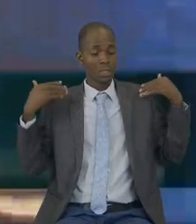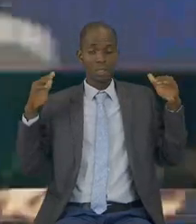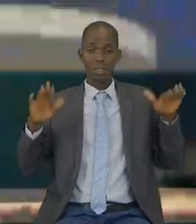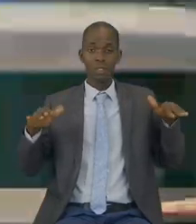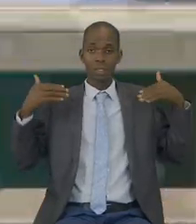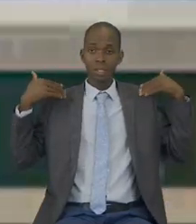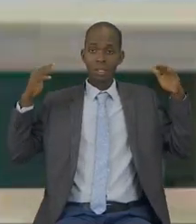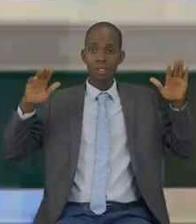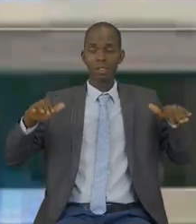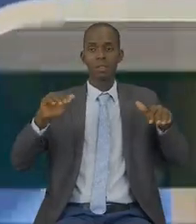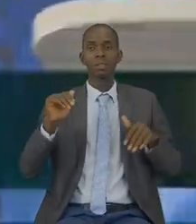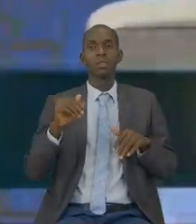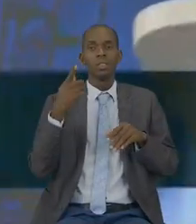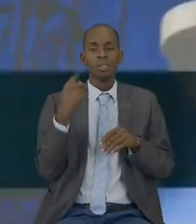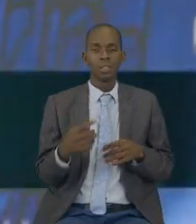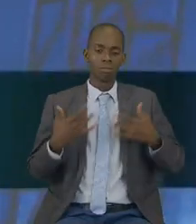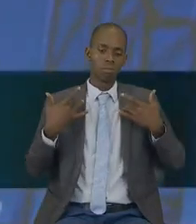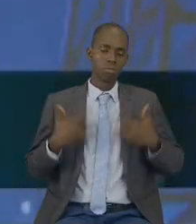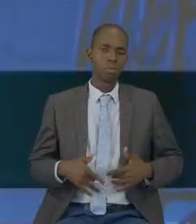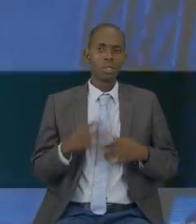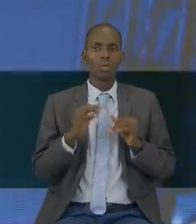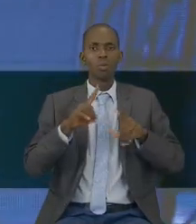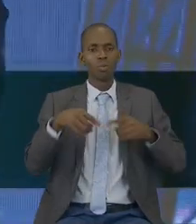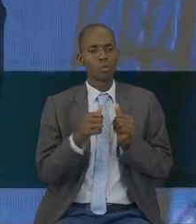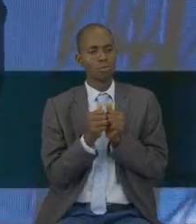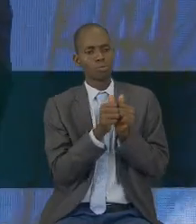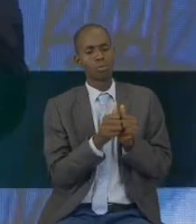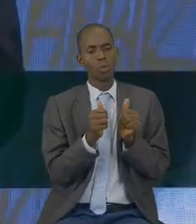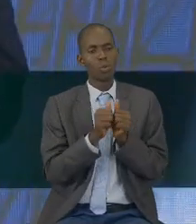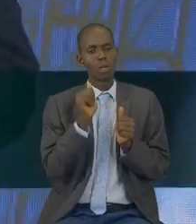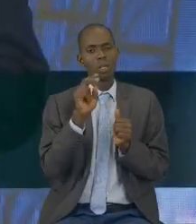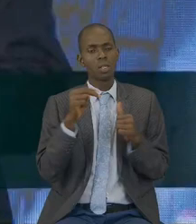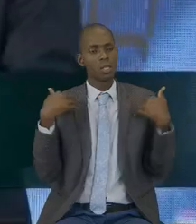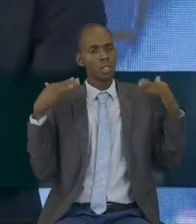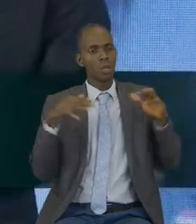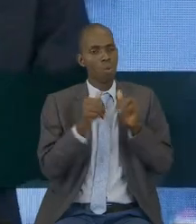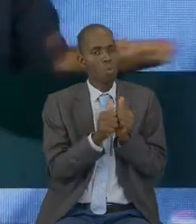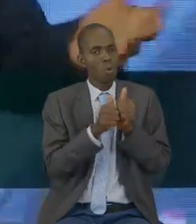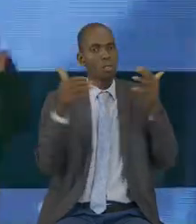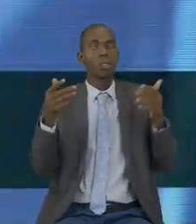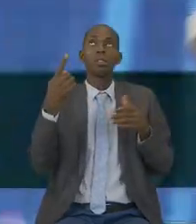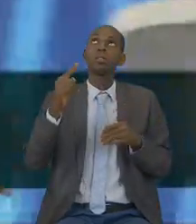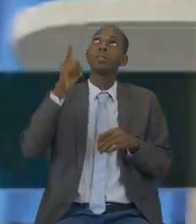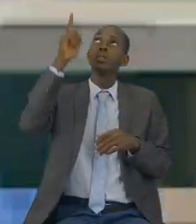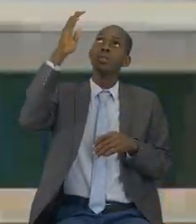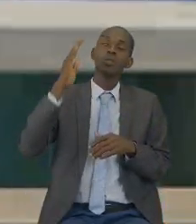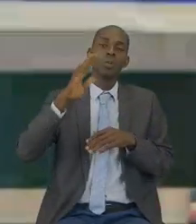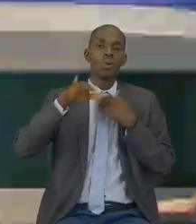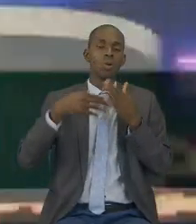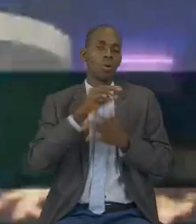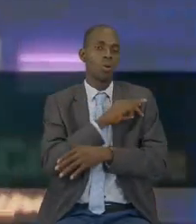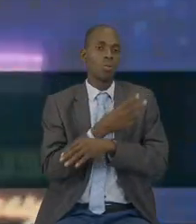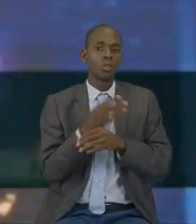angel, disappointment of going with an angel without the Almighty. Number two is